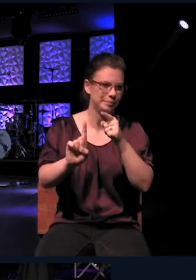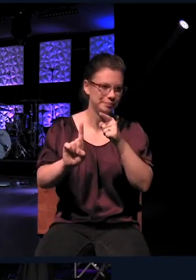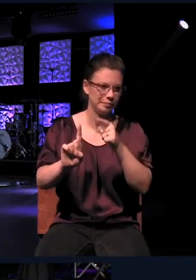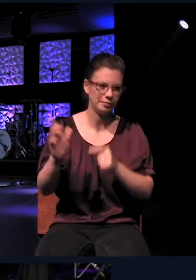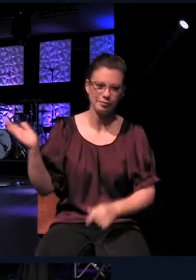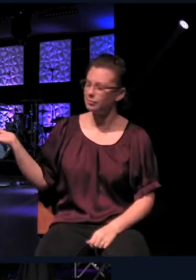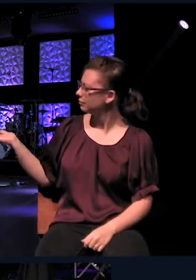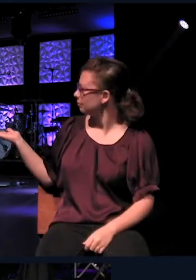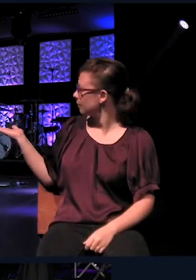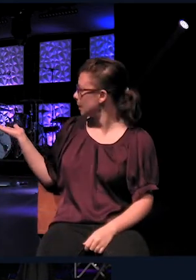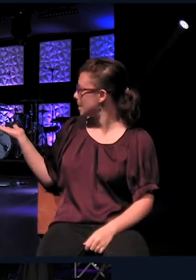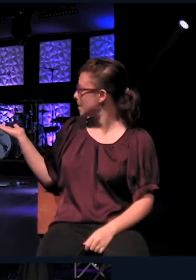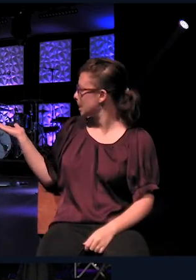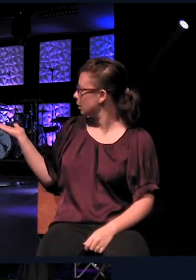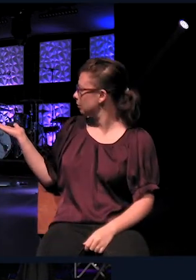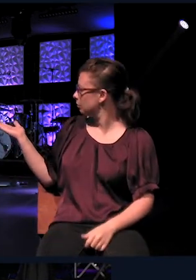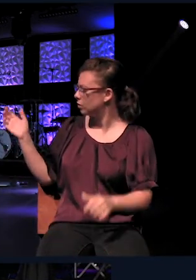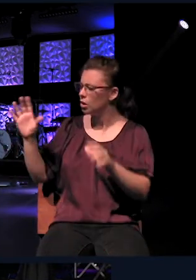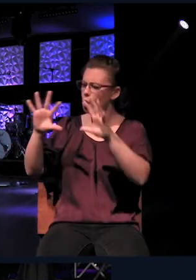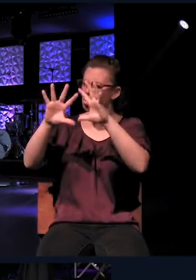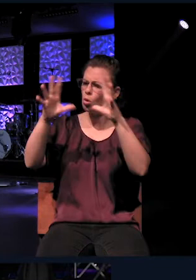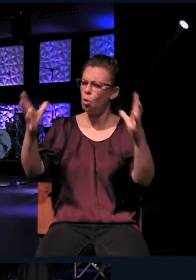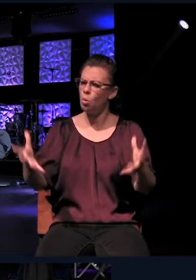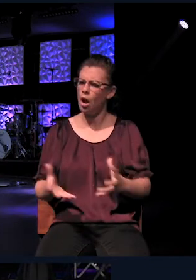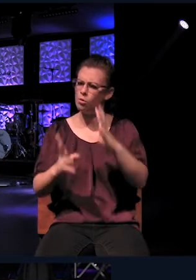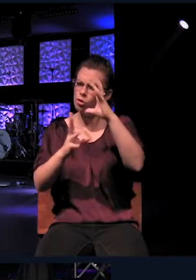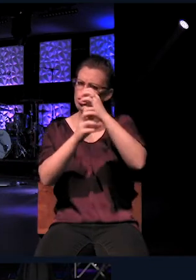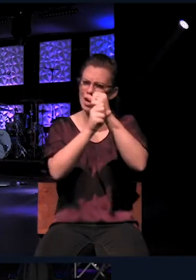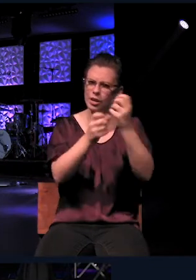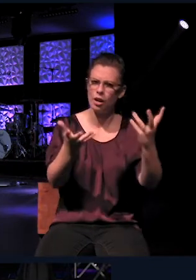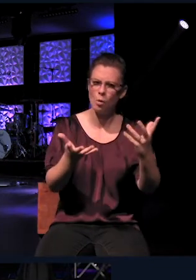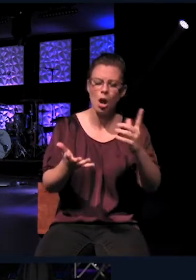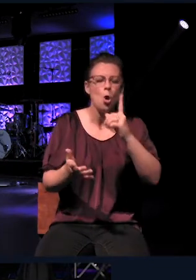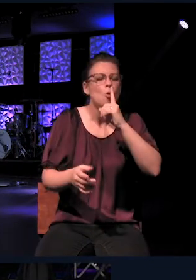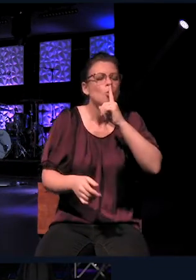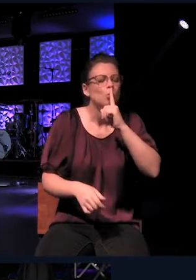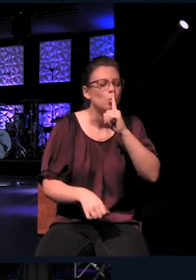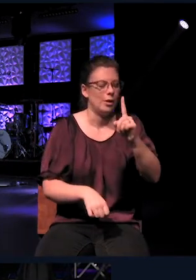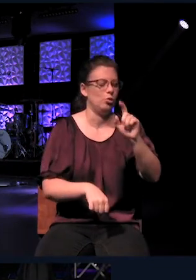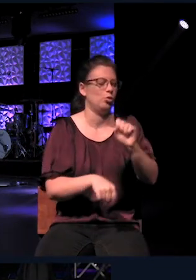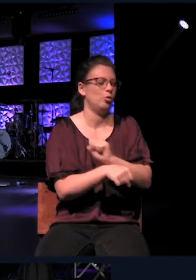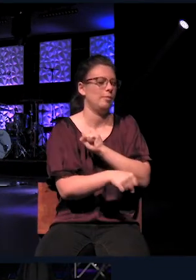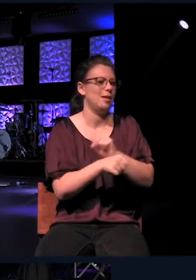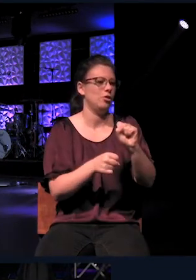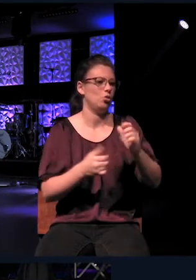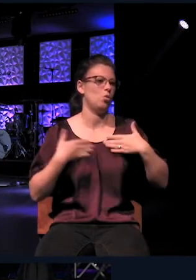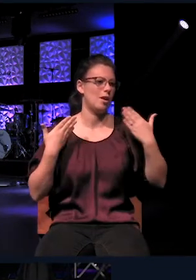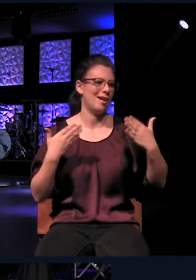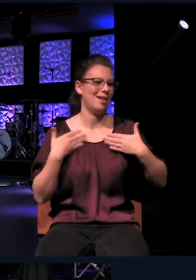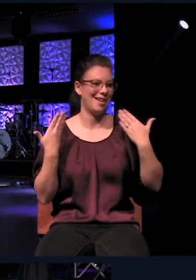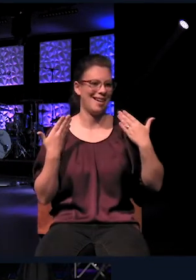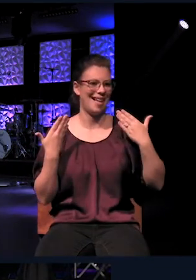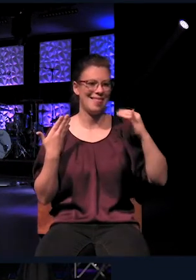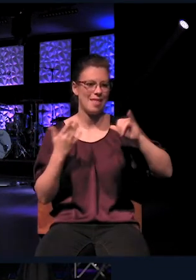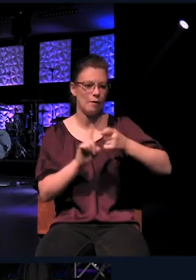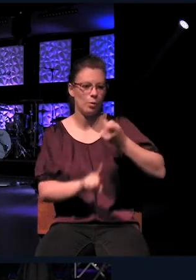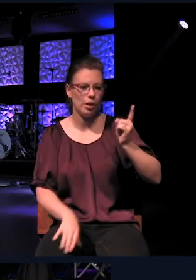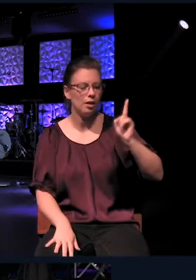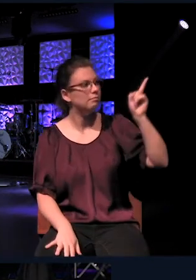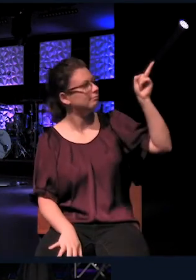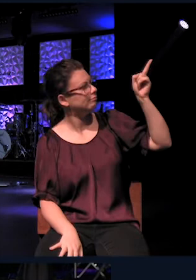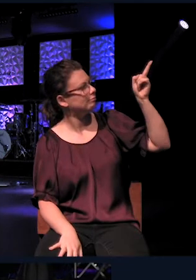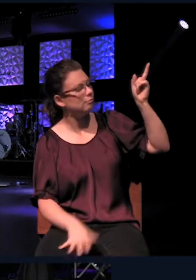The world is attracted to genuine joy. And genuine joy occurs because of Jesus, because of our hope in